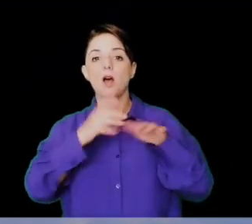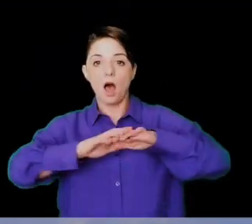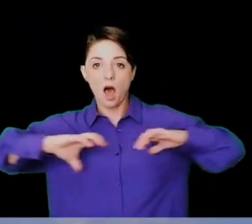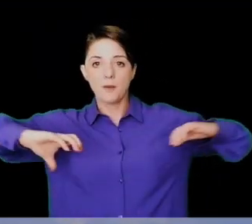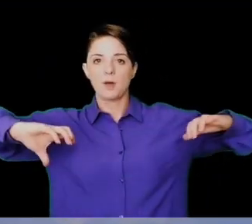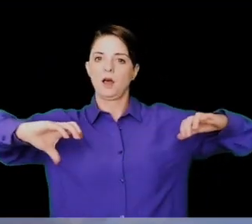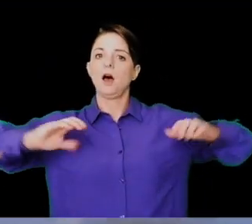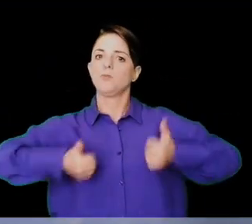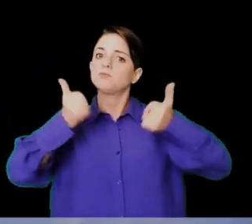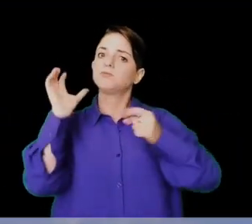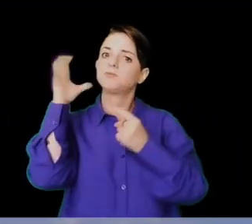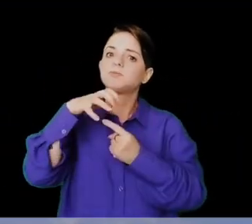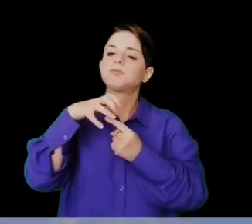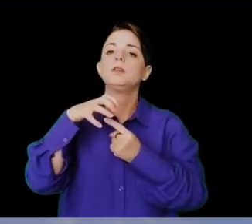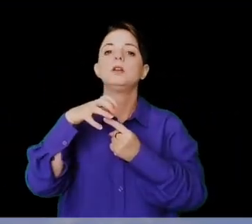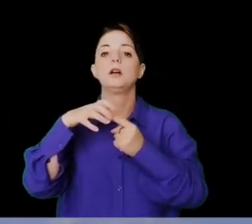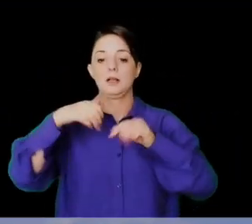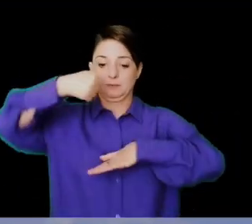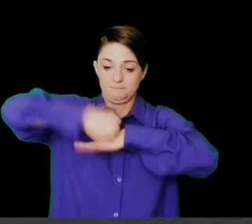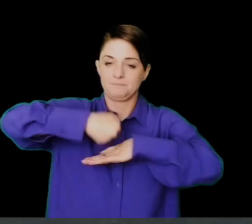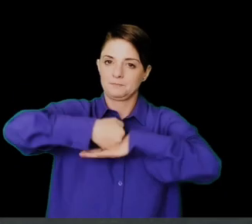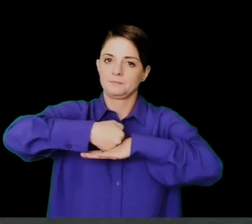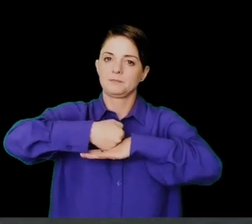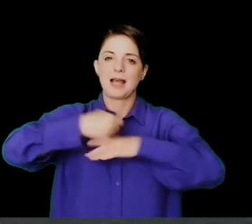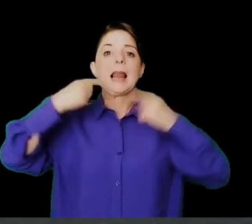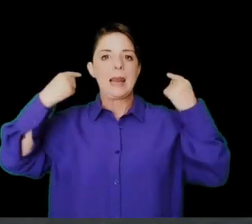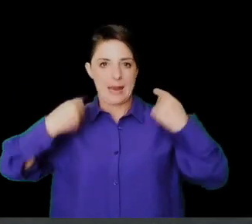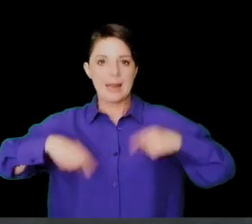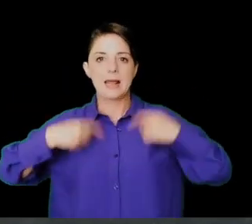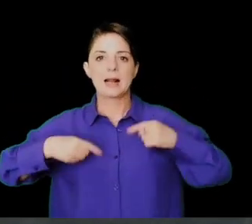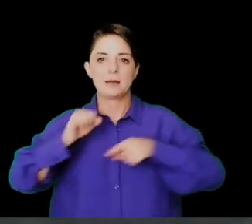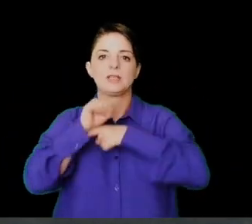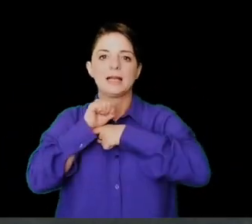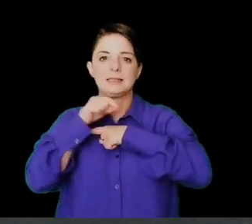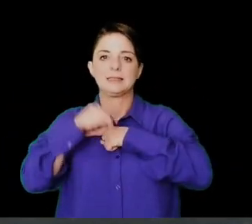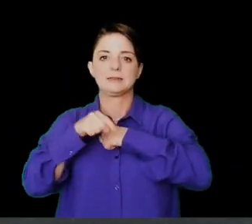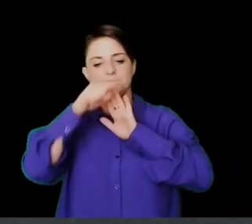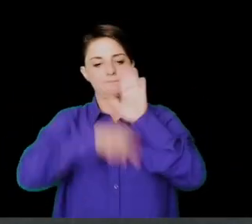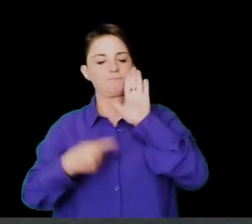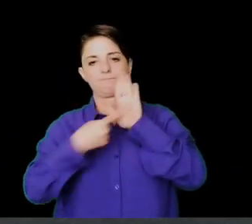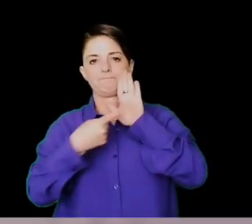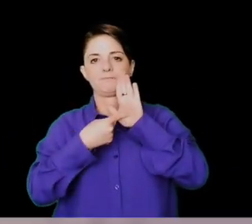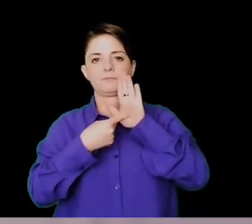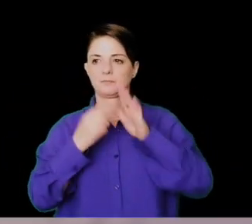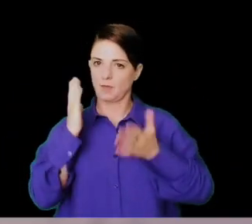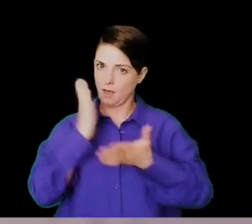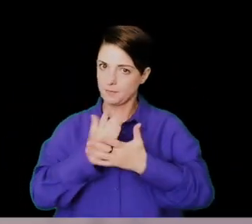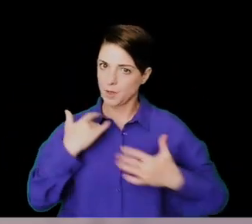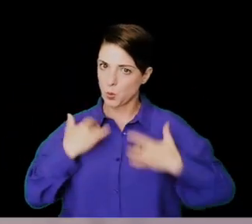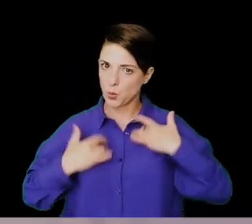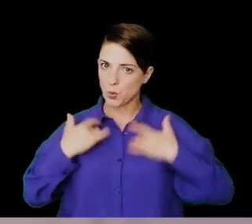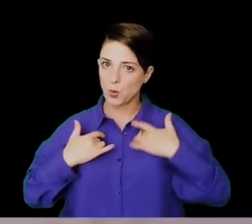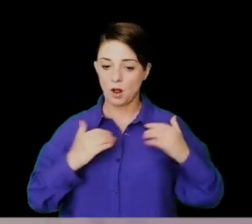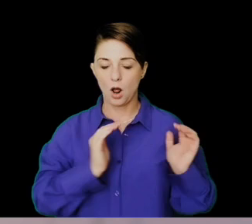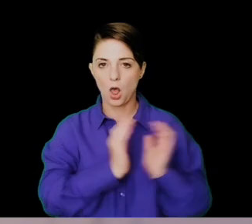Langston Harbour is a great place to start the restoration work because the seabed is legally protected from damaging activities. This is very